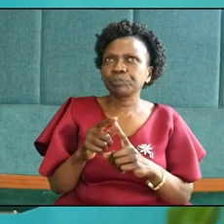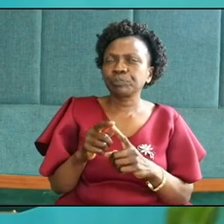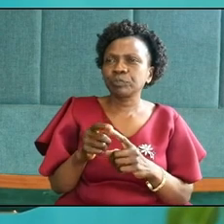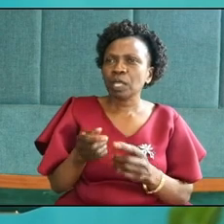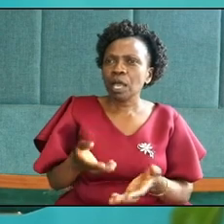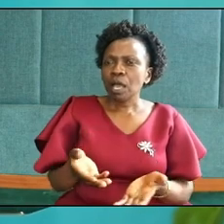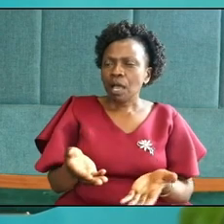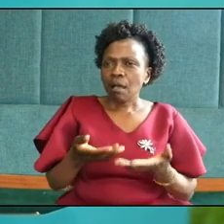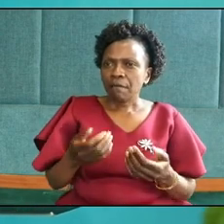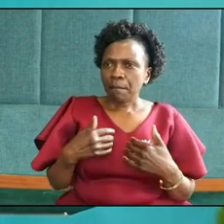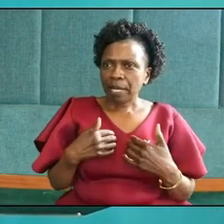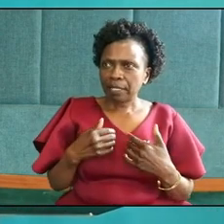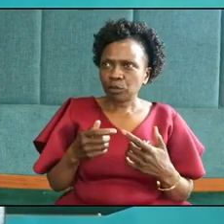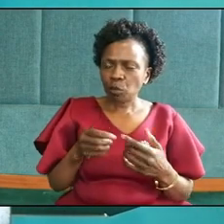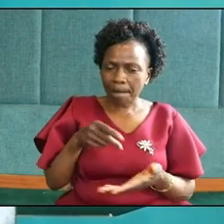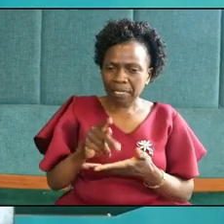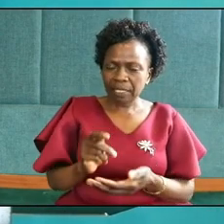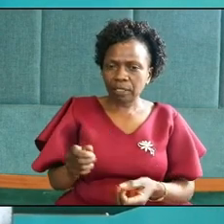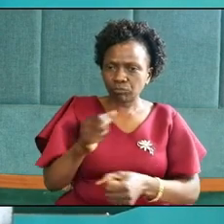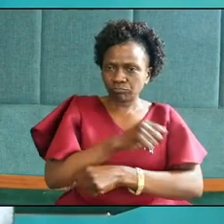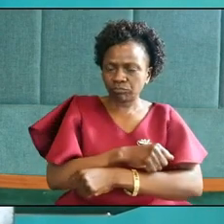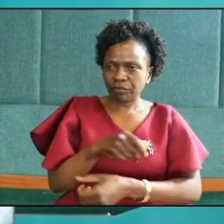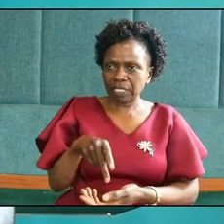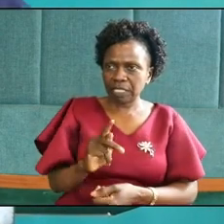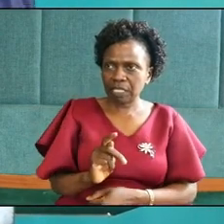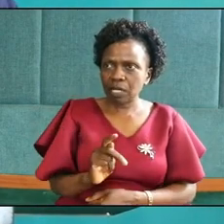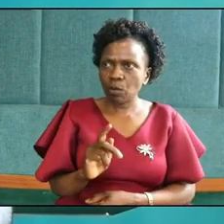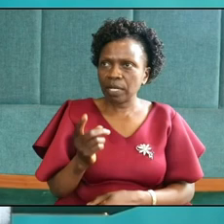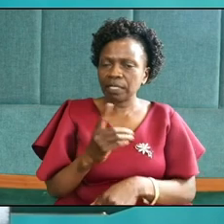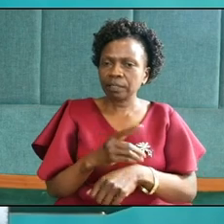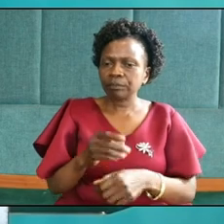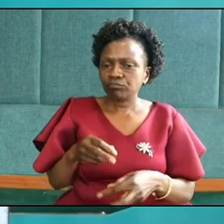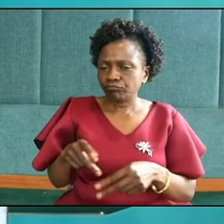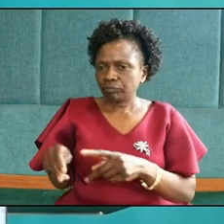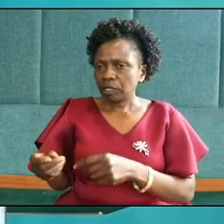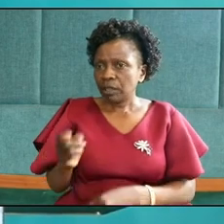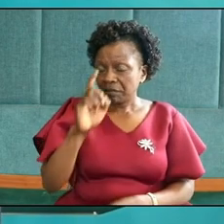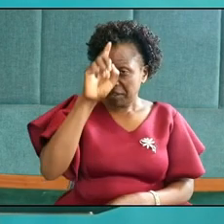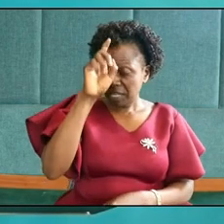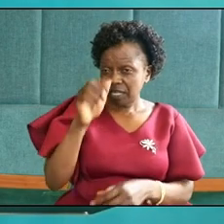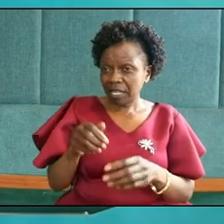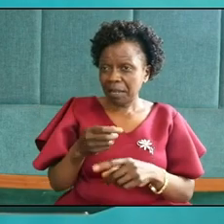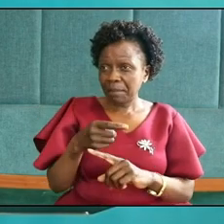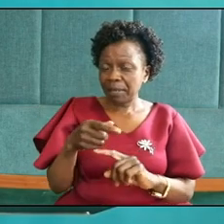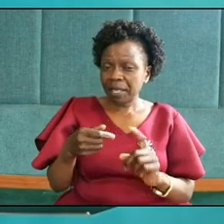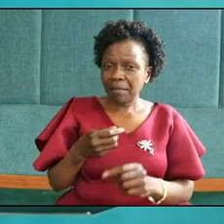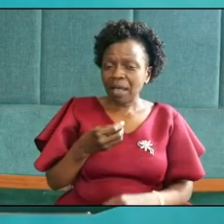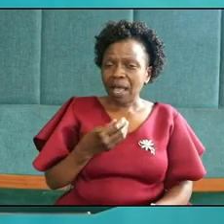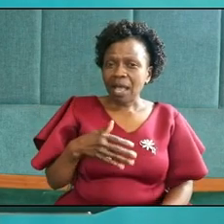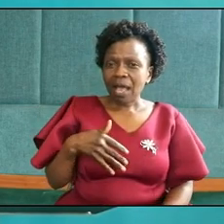to earn money to pay his fees. One day he walked through the villages and he became